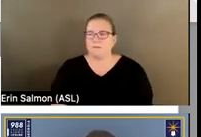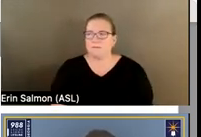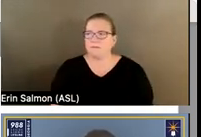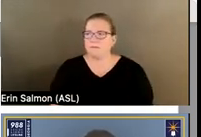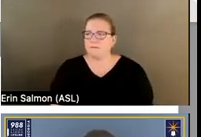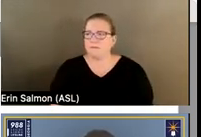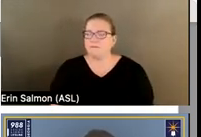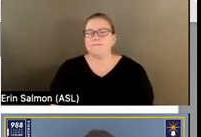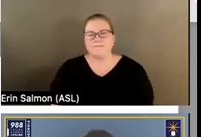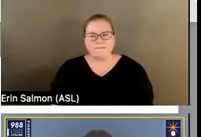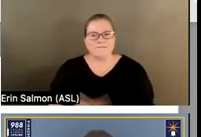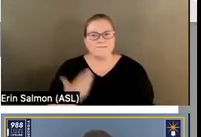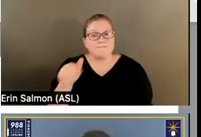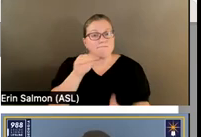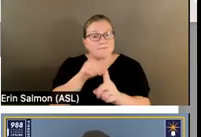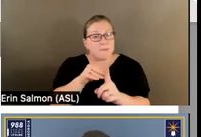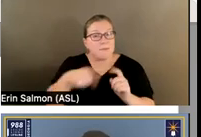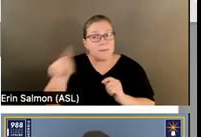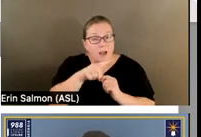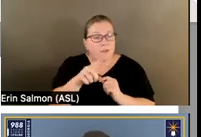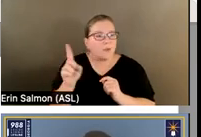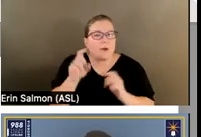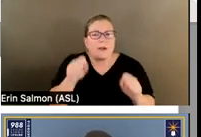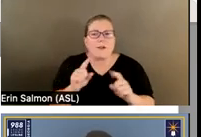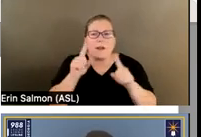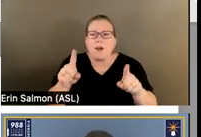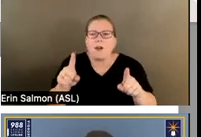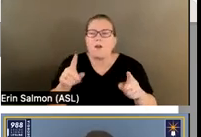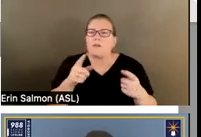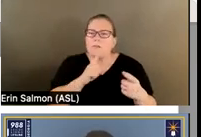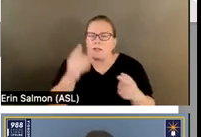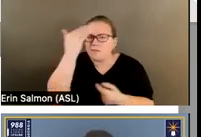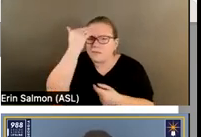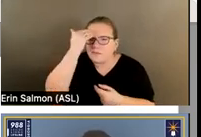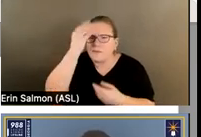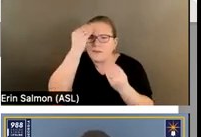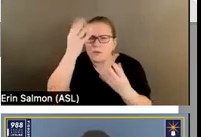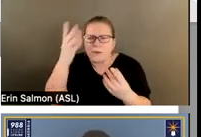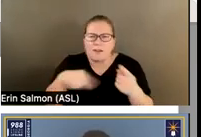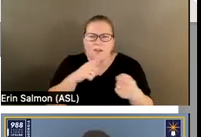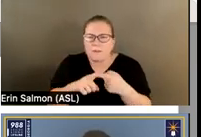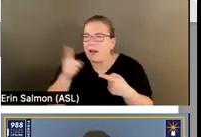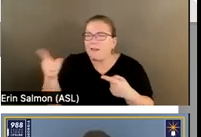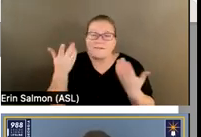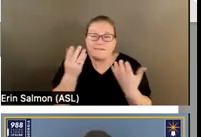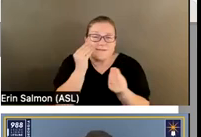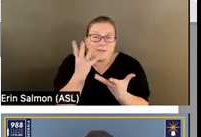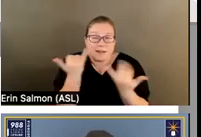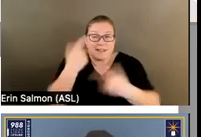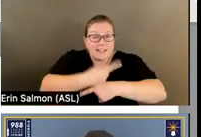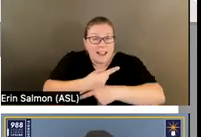Just want to remind people where you can go to stay connected and to get information such as the slides that are being presented